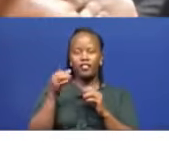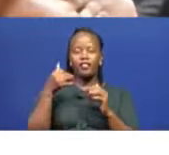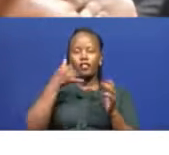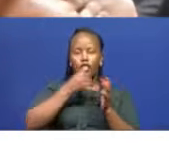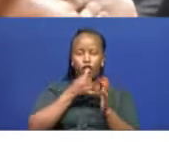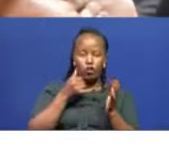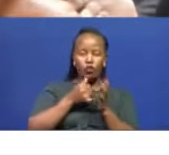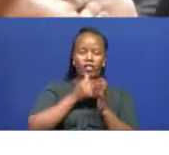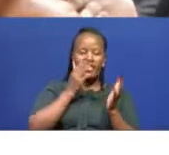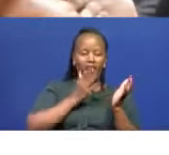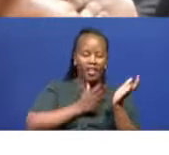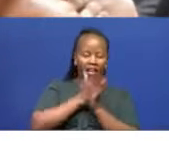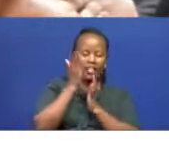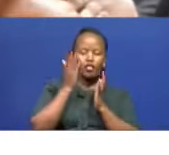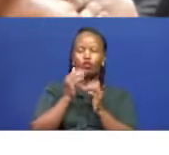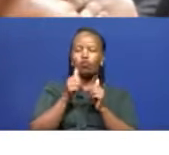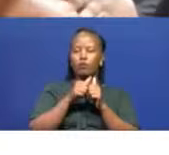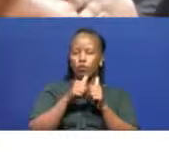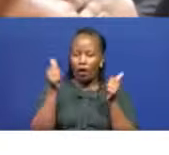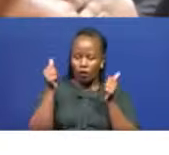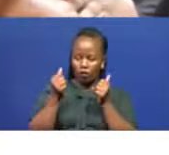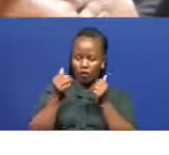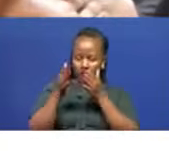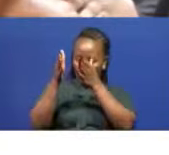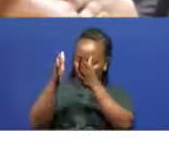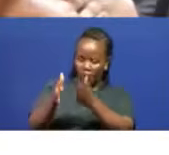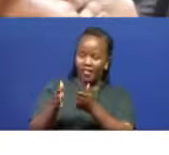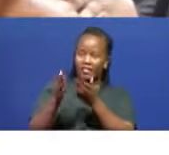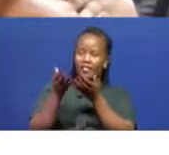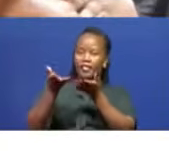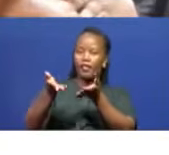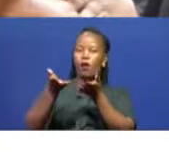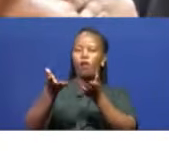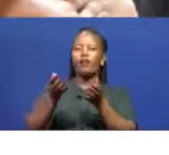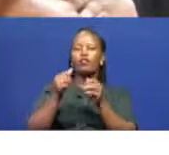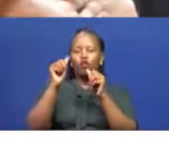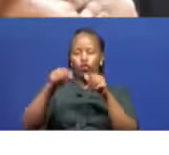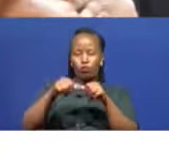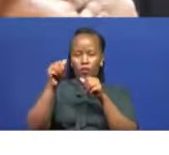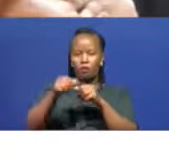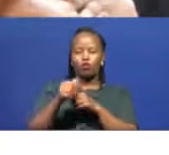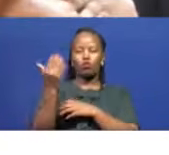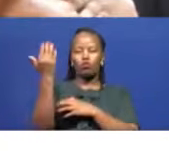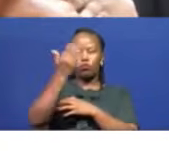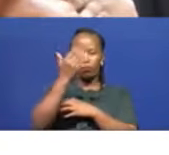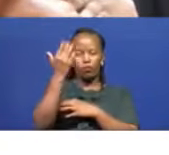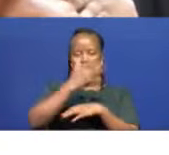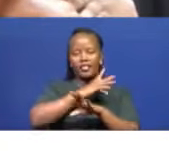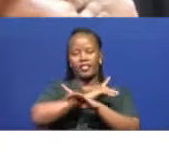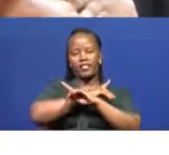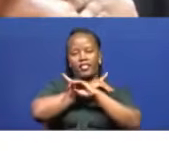and to be adequately present, to adequately present his defense.